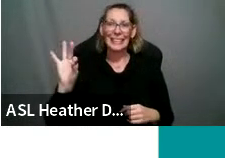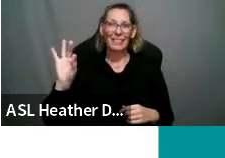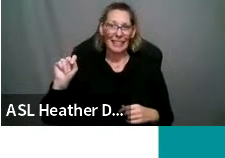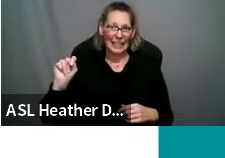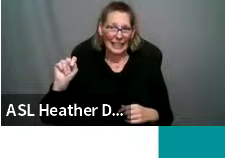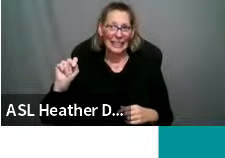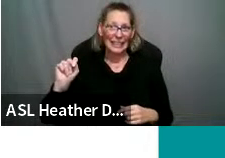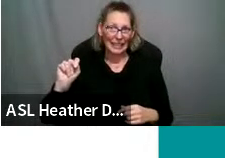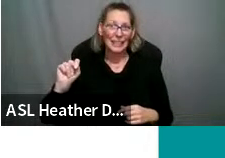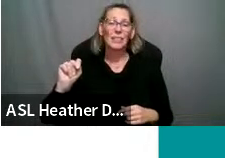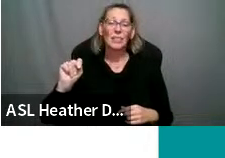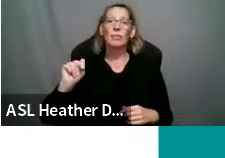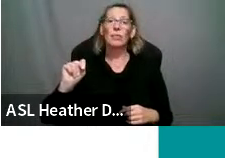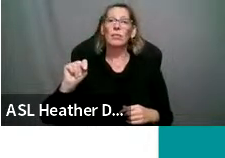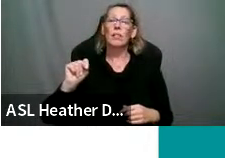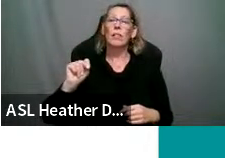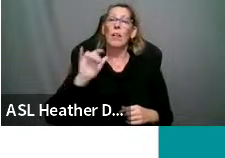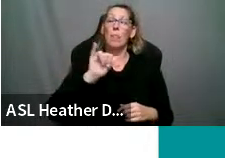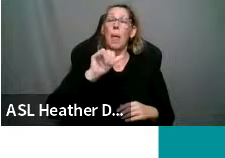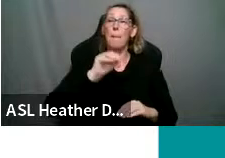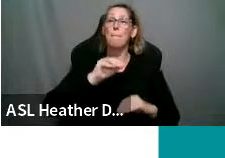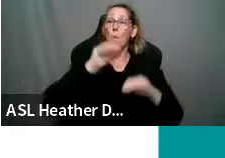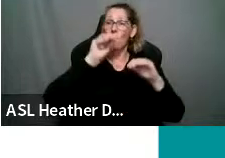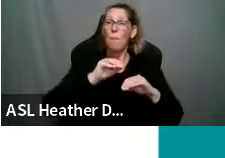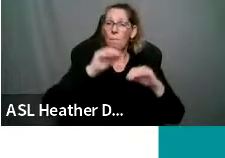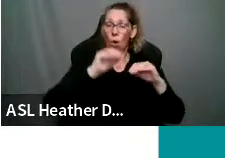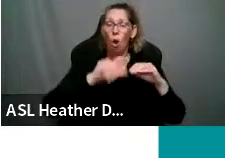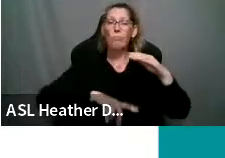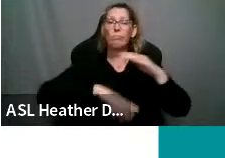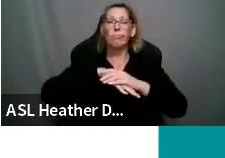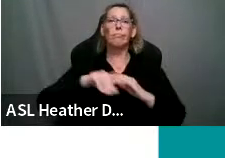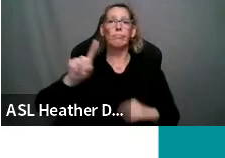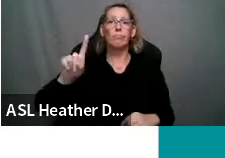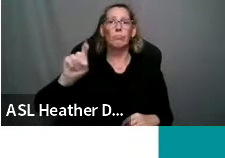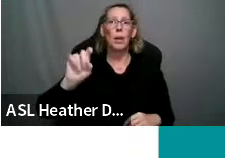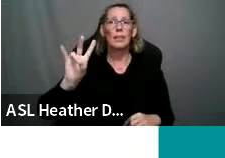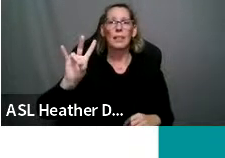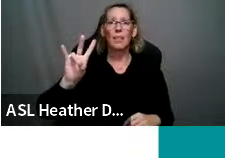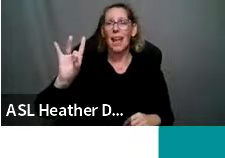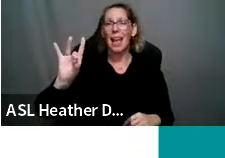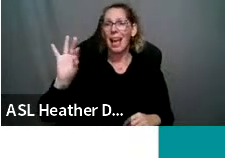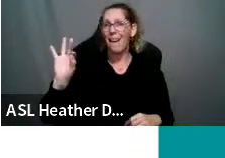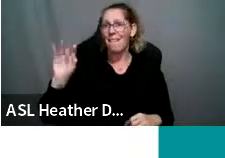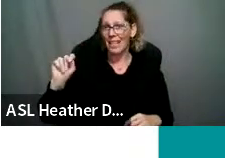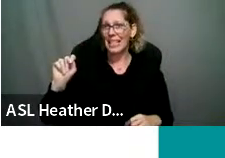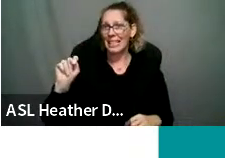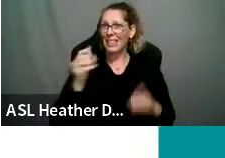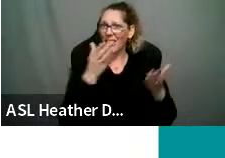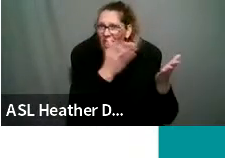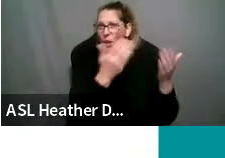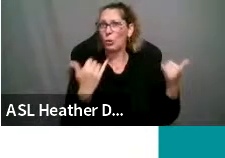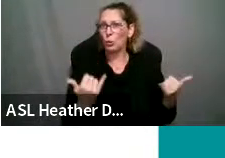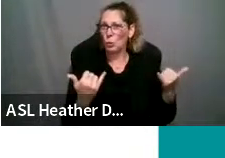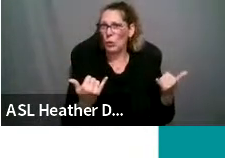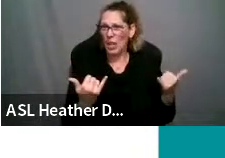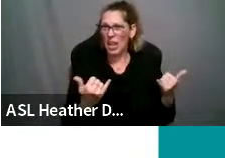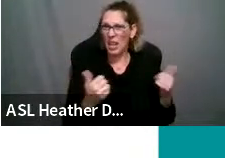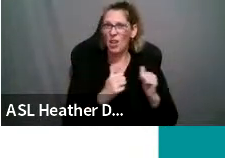the movable span would retain the maximum vertical clearance of 178 feet that is there today with the lift